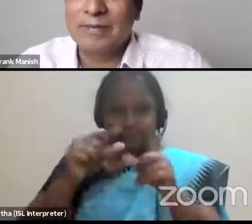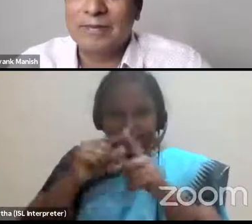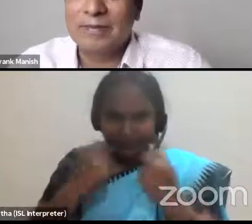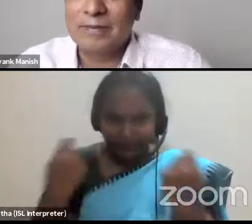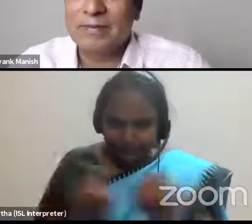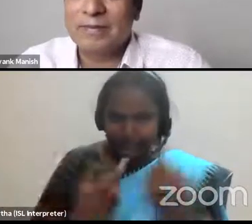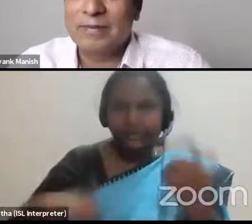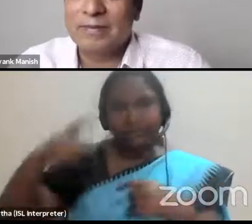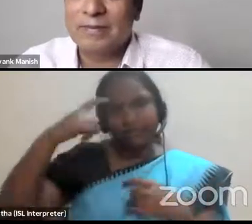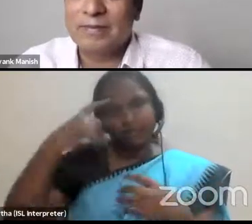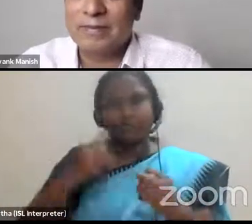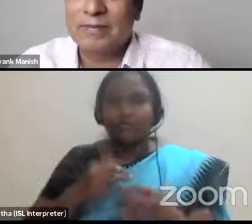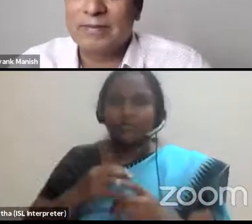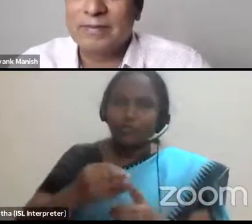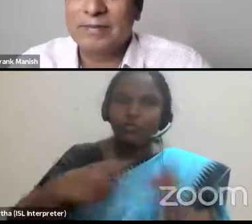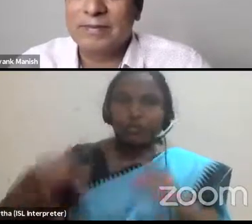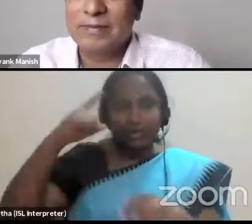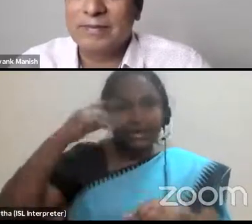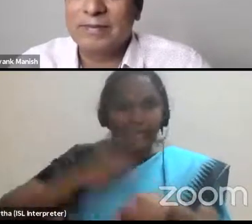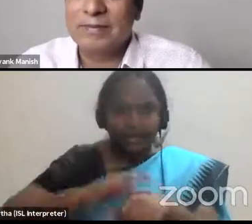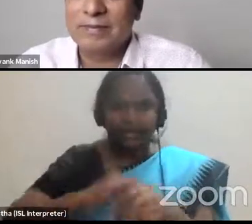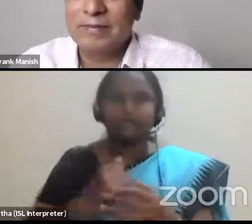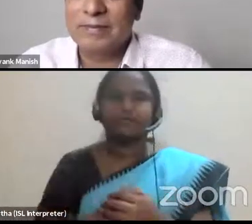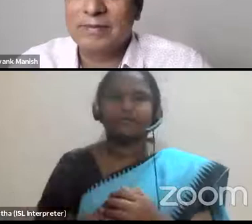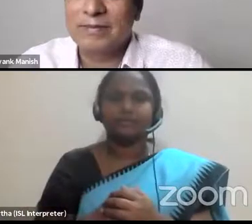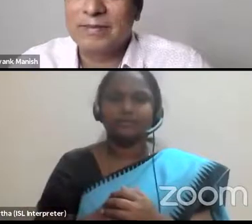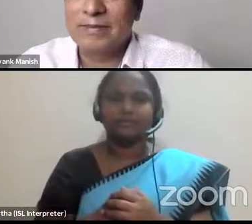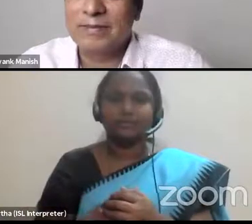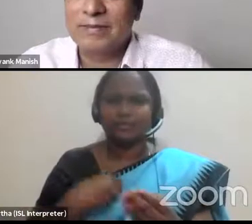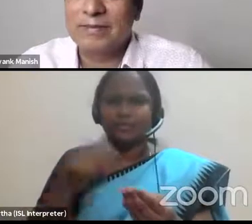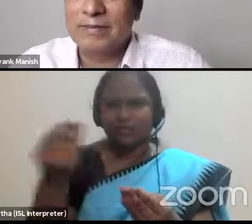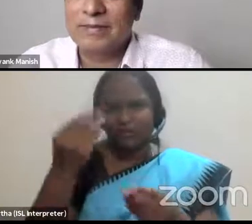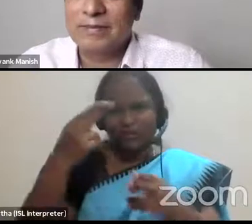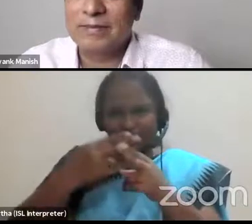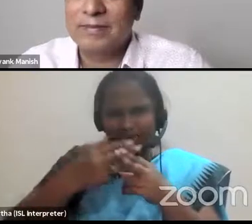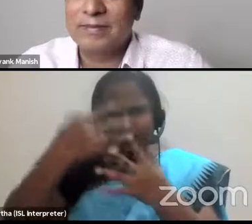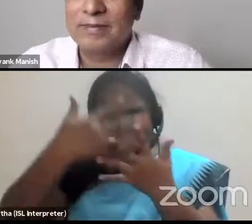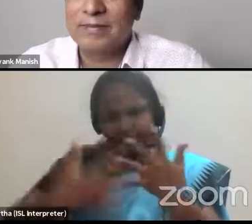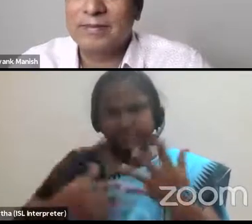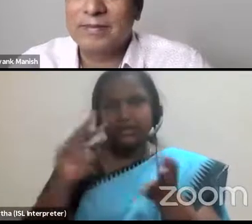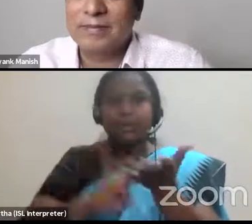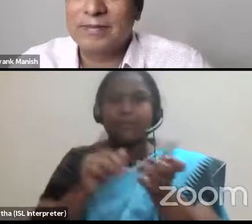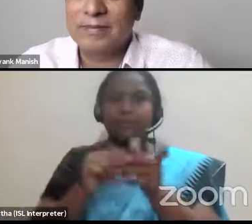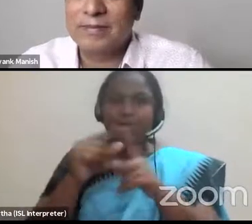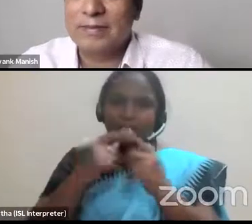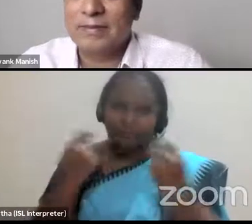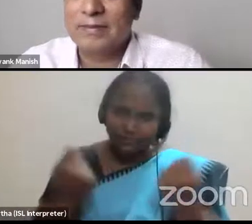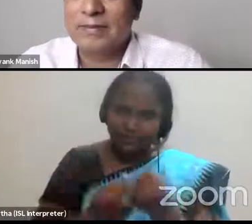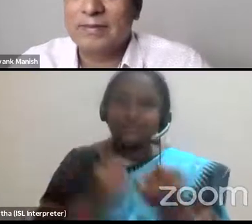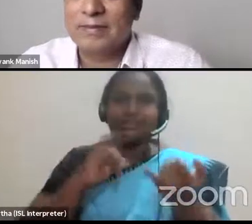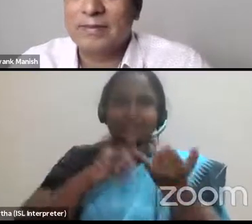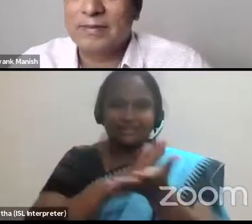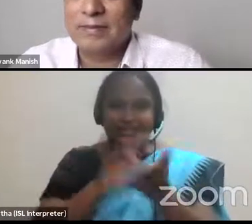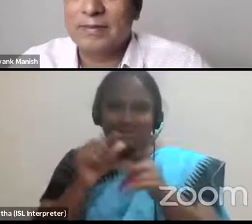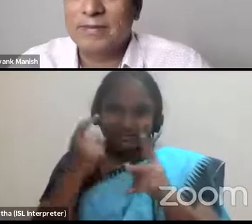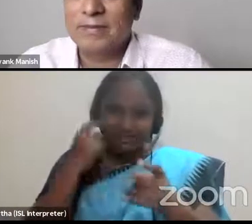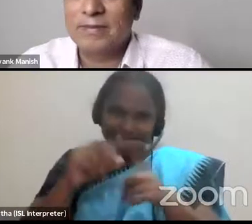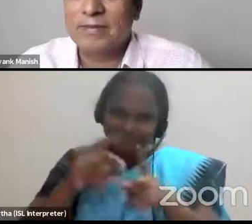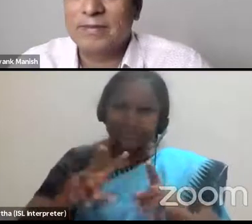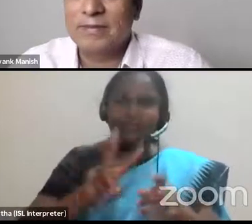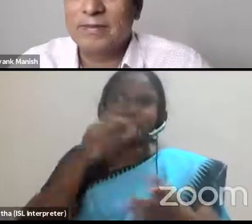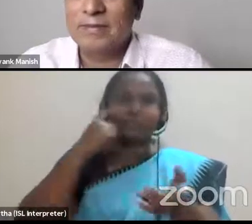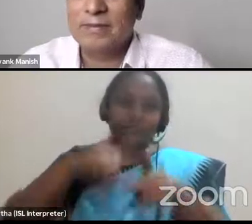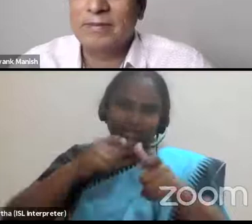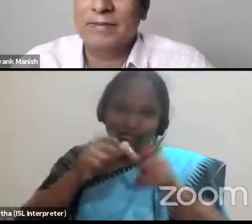behind the scenes to pull off this experience. I'd like to read off a few names from the MAP team: Shilpa, Vijay